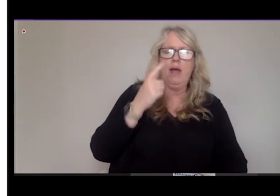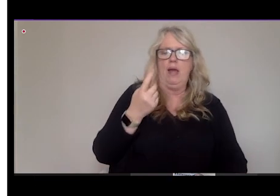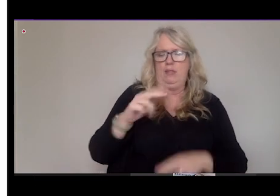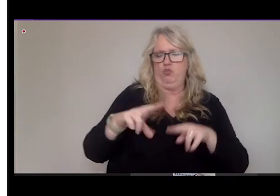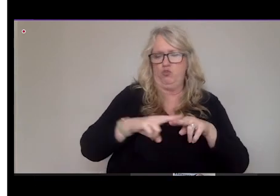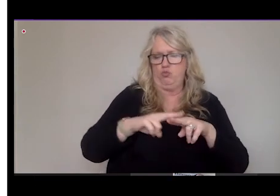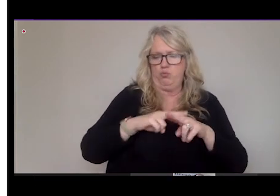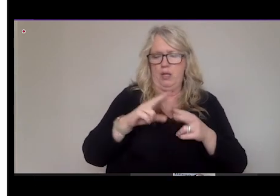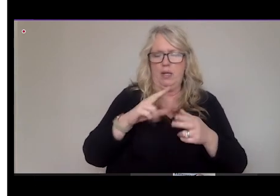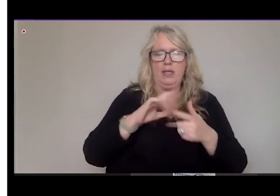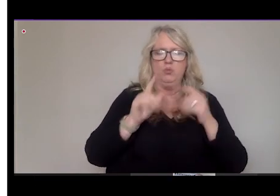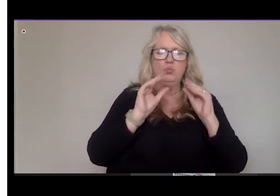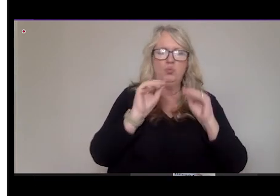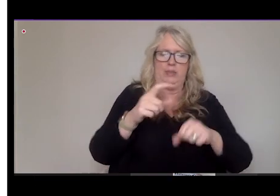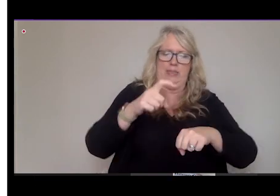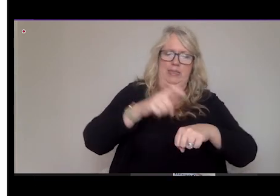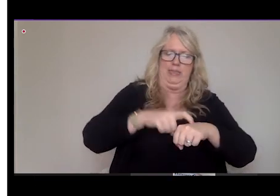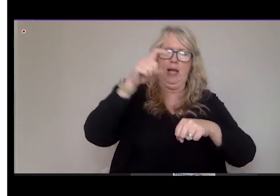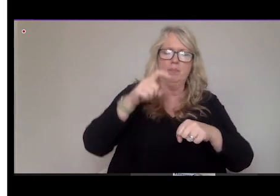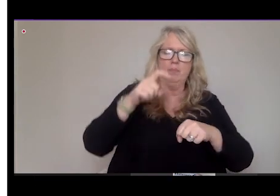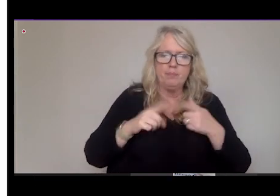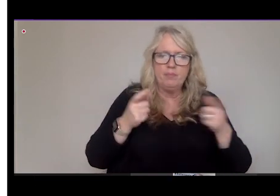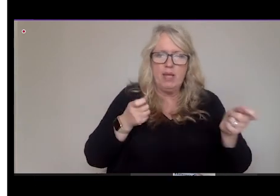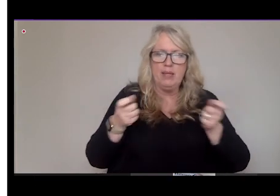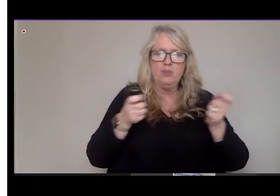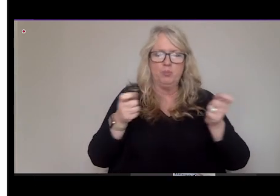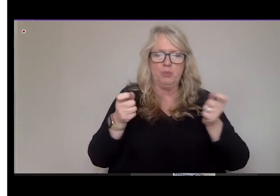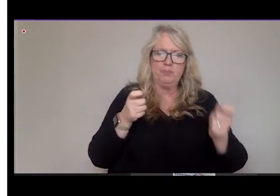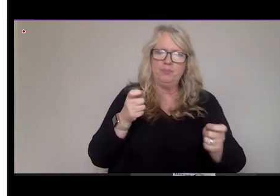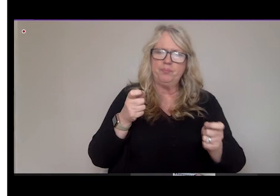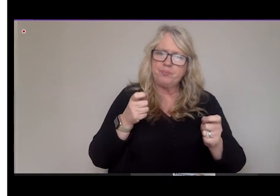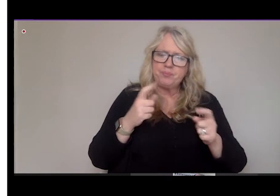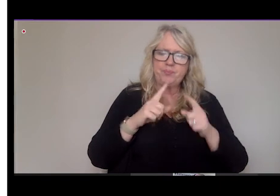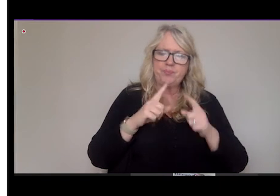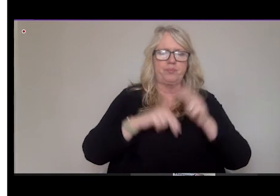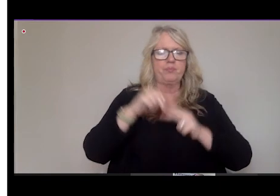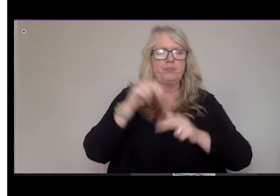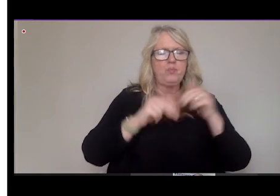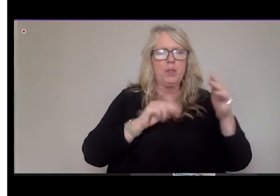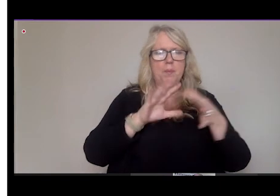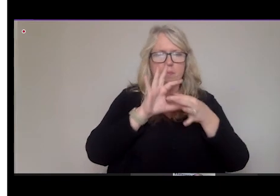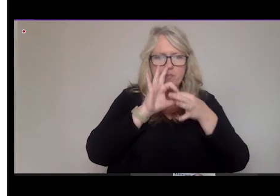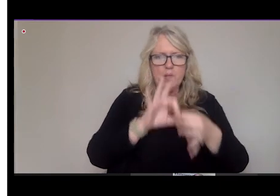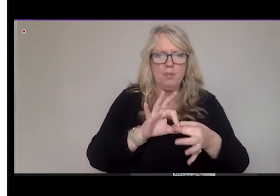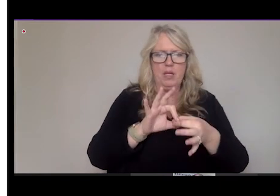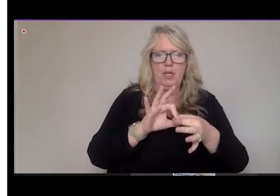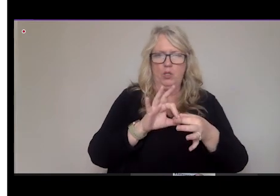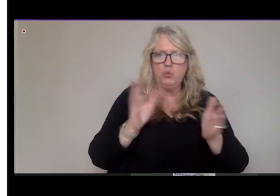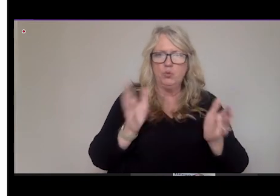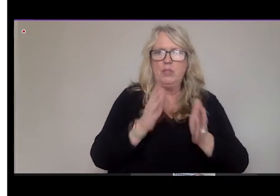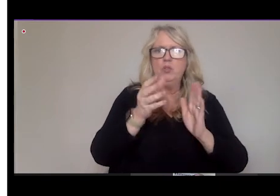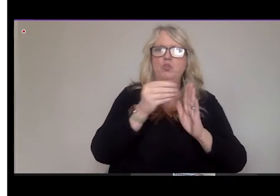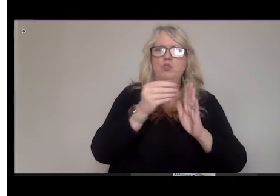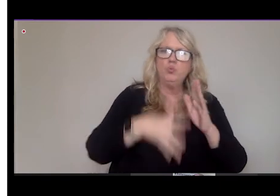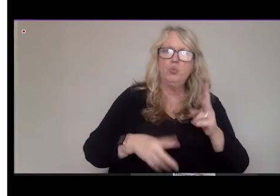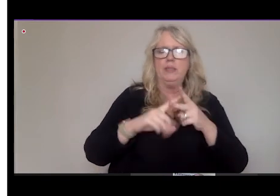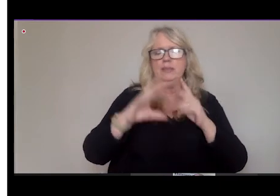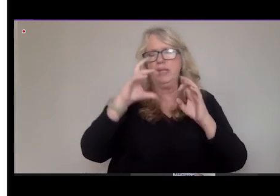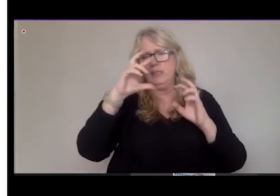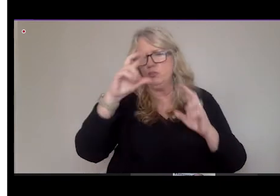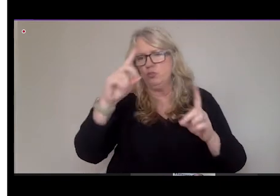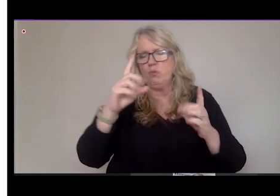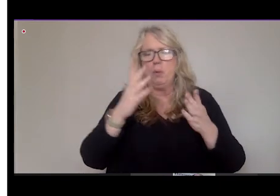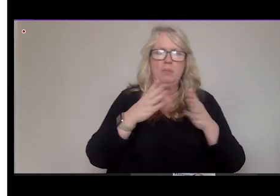not use a train schedule to teach time management? And also build connections across